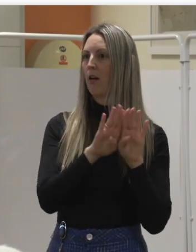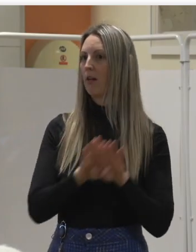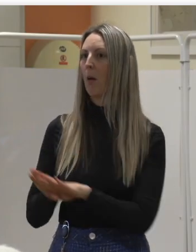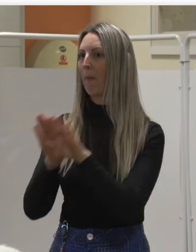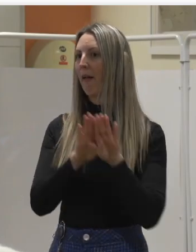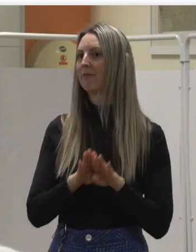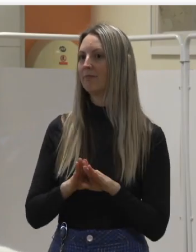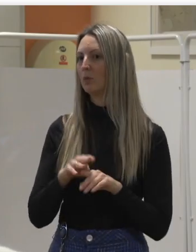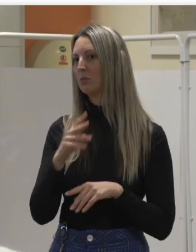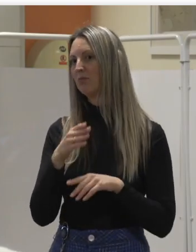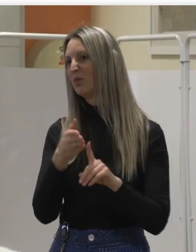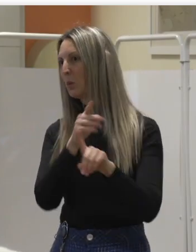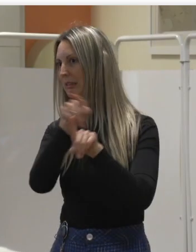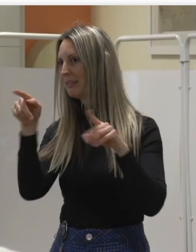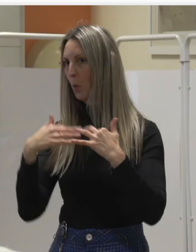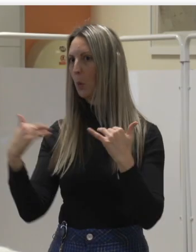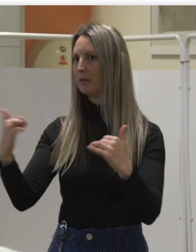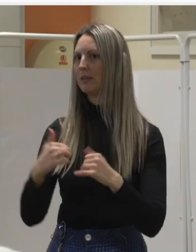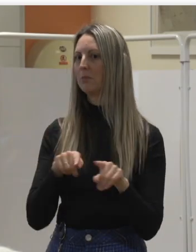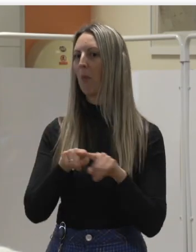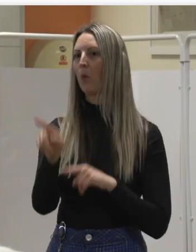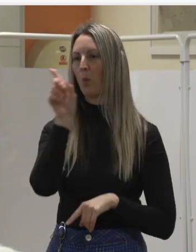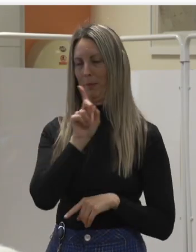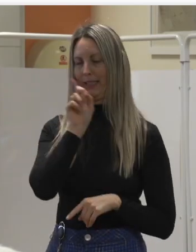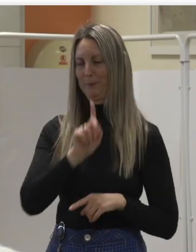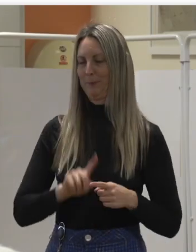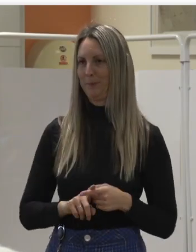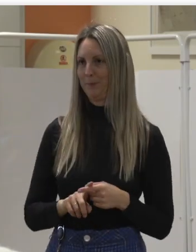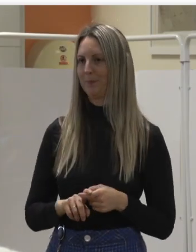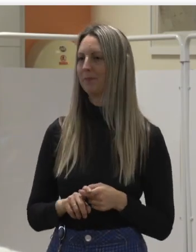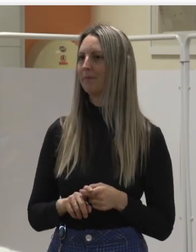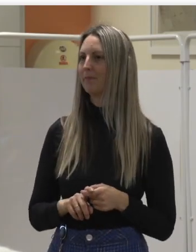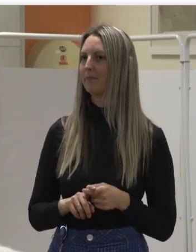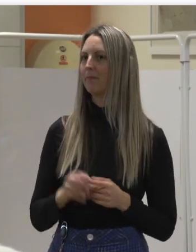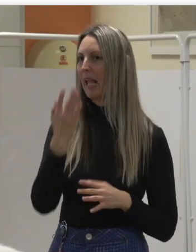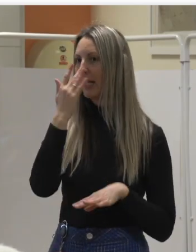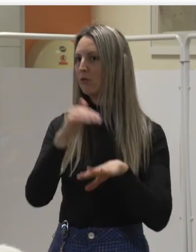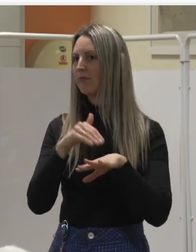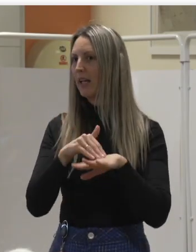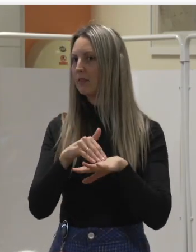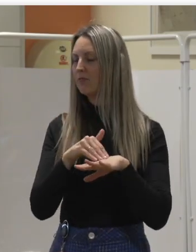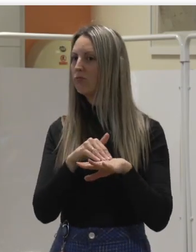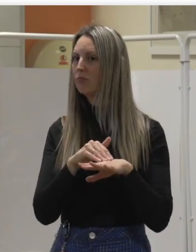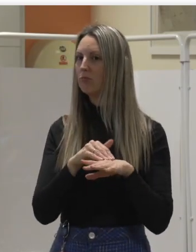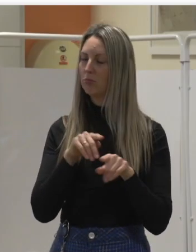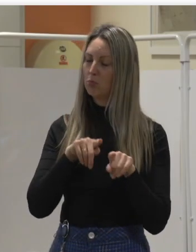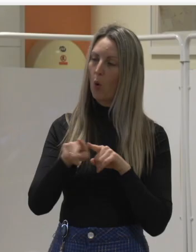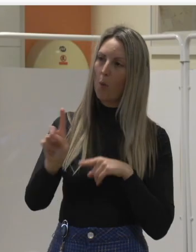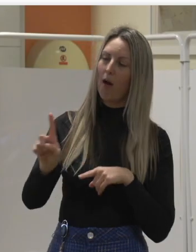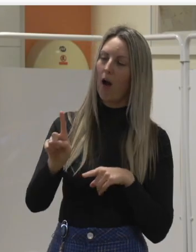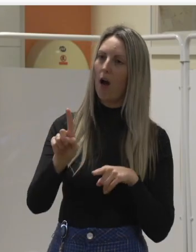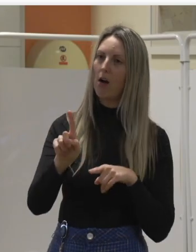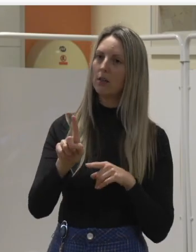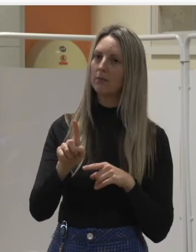men. It affects people. It may affect any age, though it's more commonly we see in